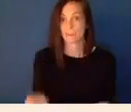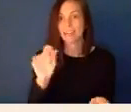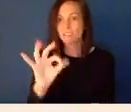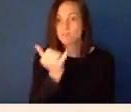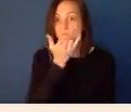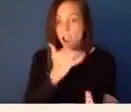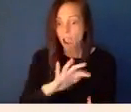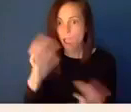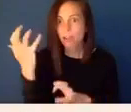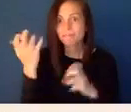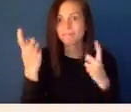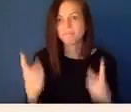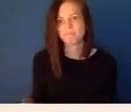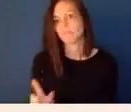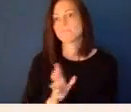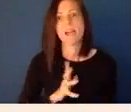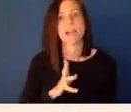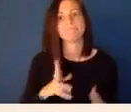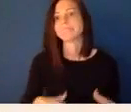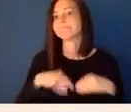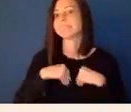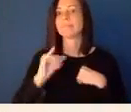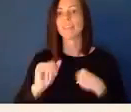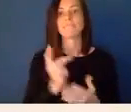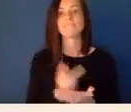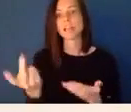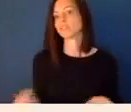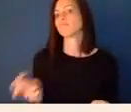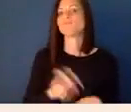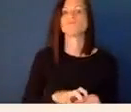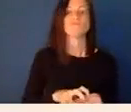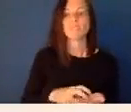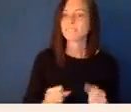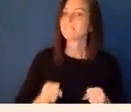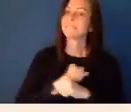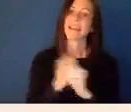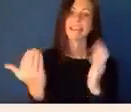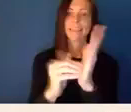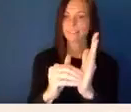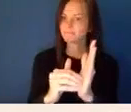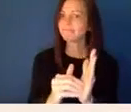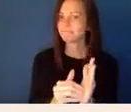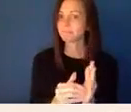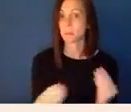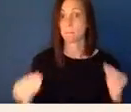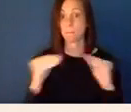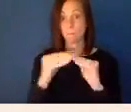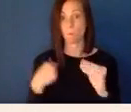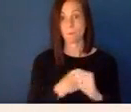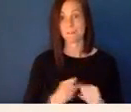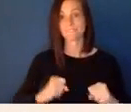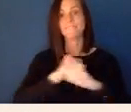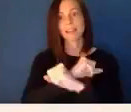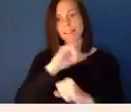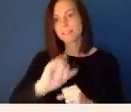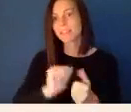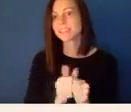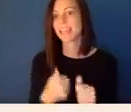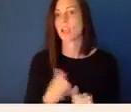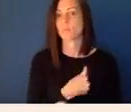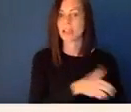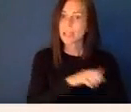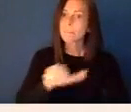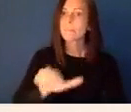okay. But then embrace that failure, get back up, and fight again. Because the more we fight, that's how we empower and bring